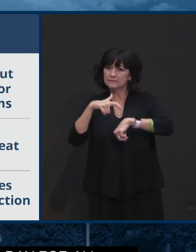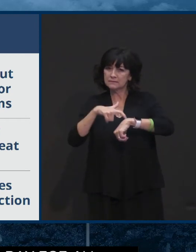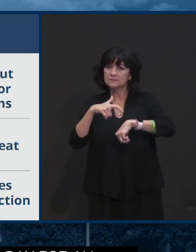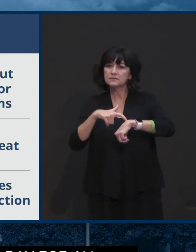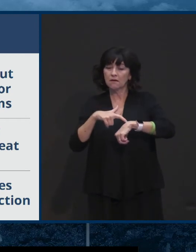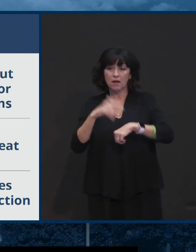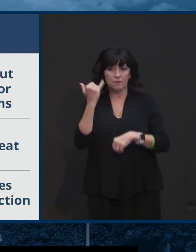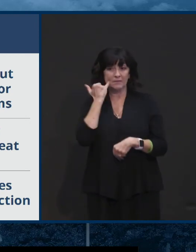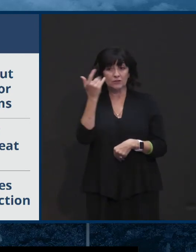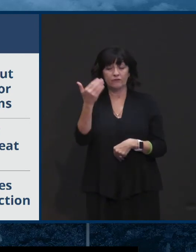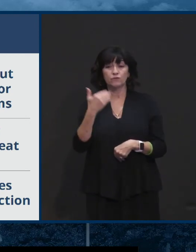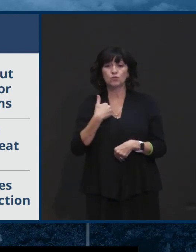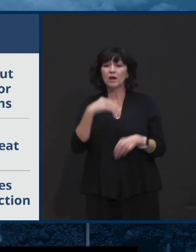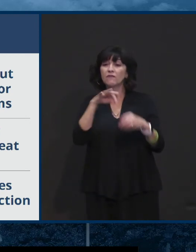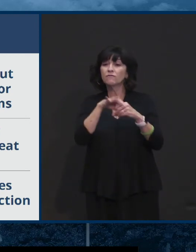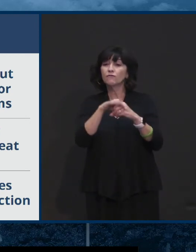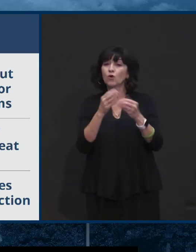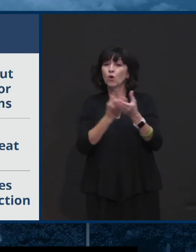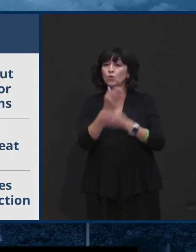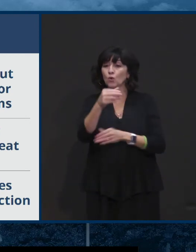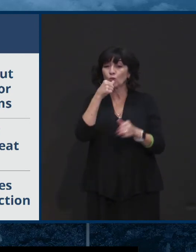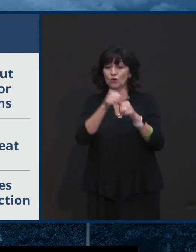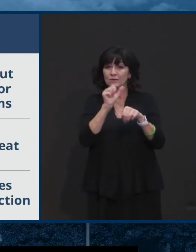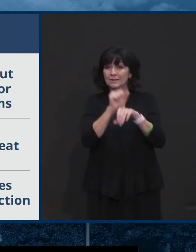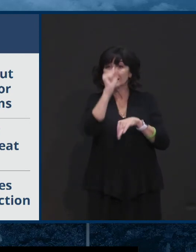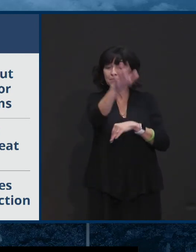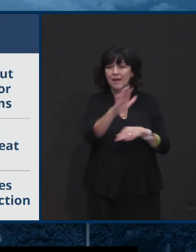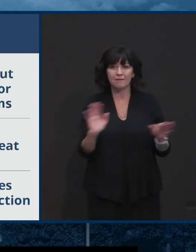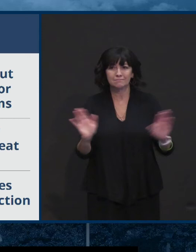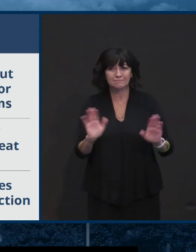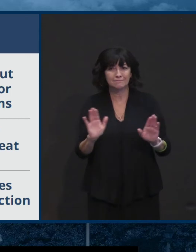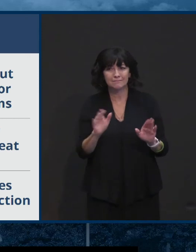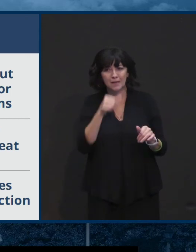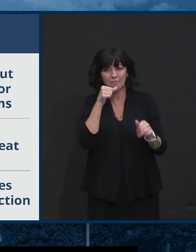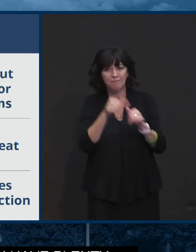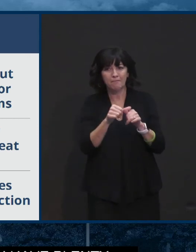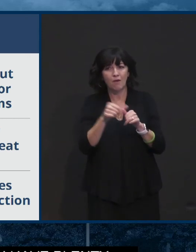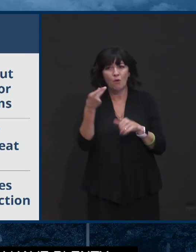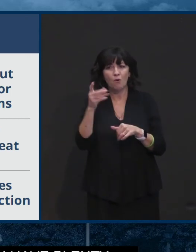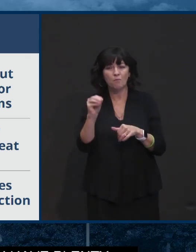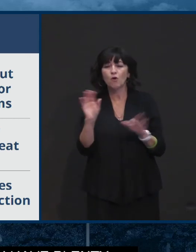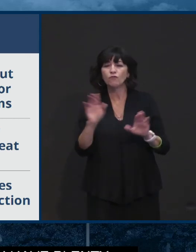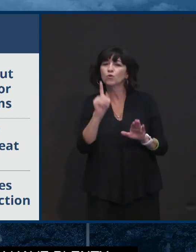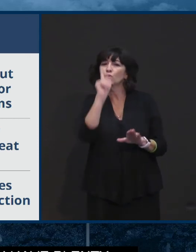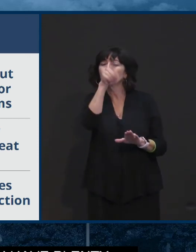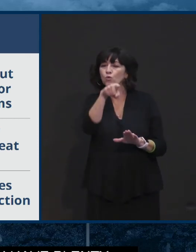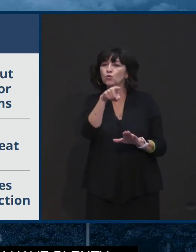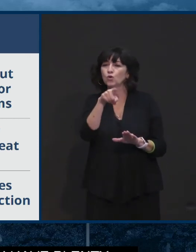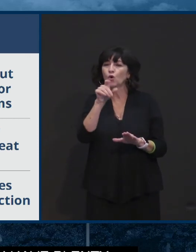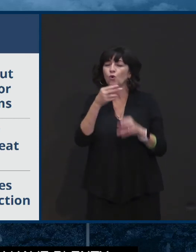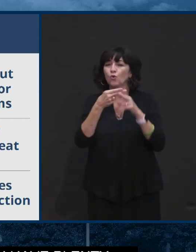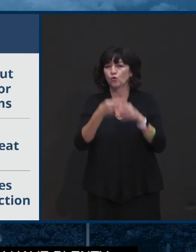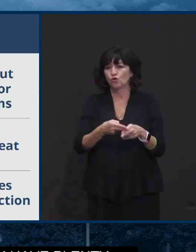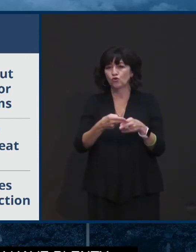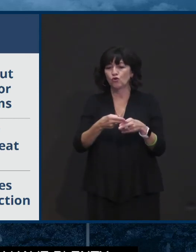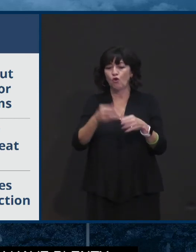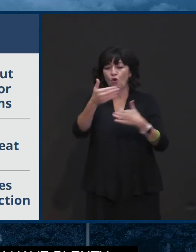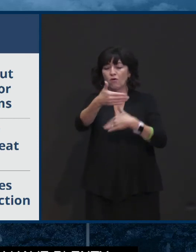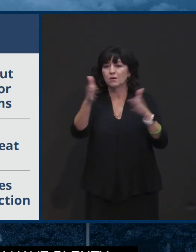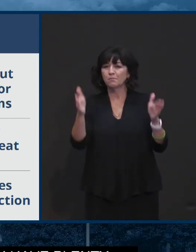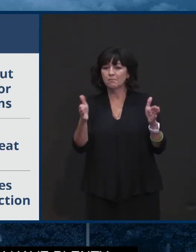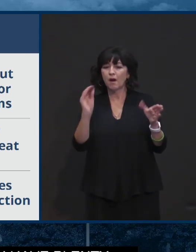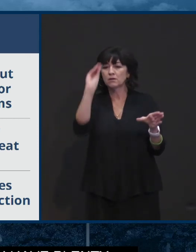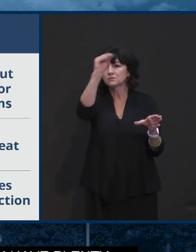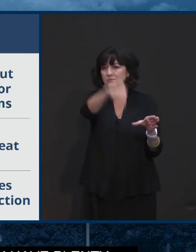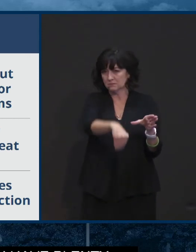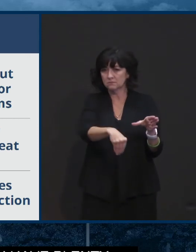vote-by-mail ballot, you need to, don't put it in the mail, take it to a drop box at your county elections office, make sure that